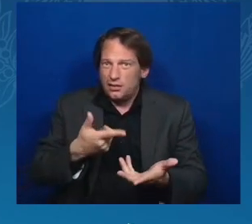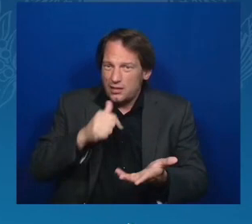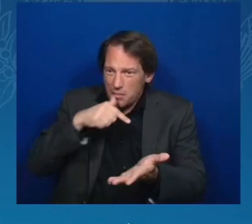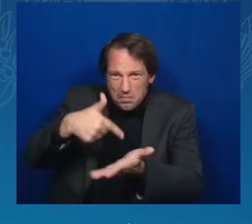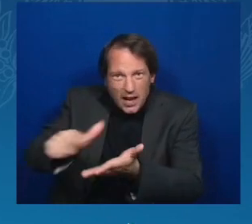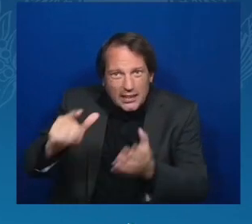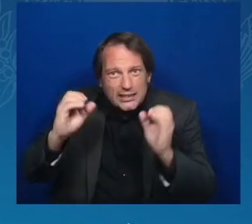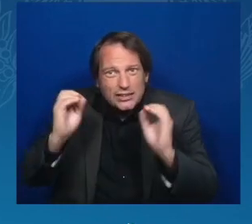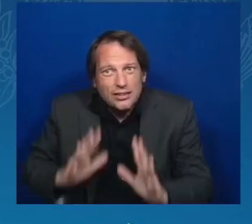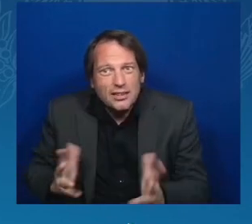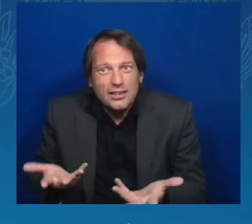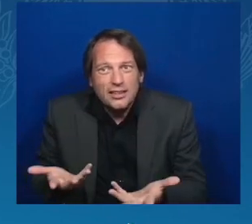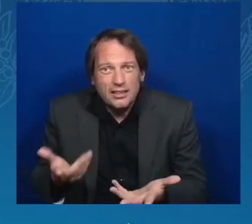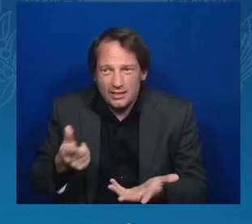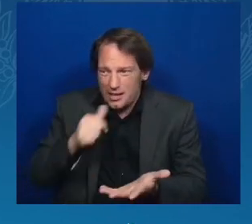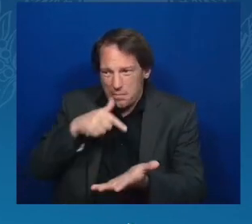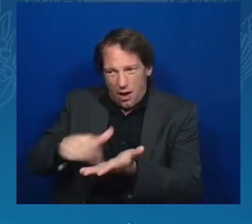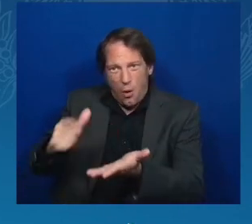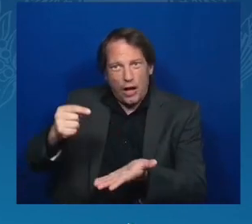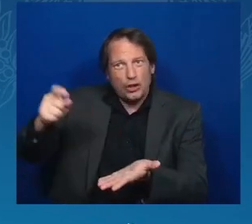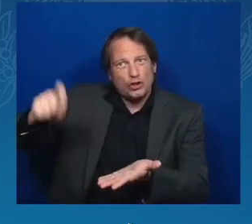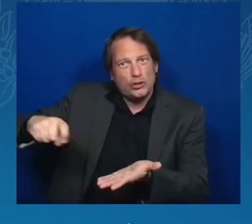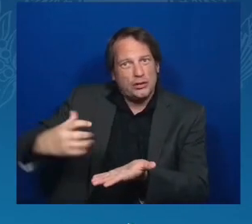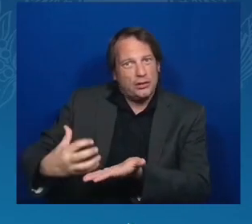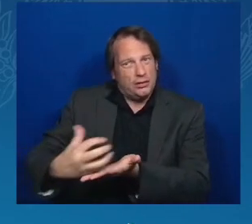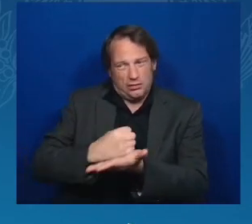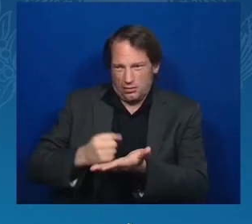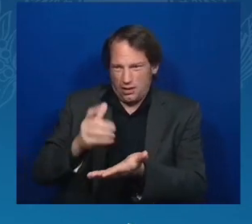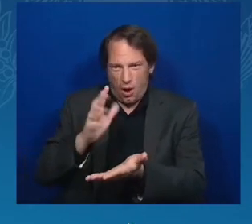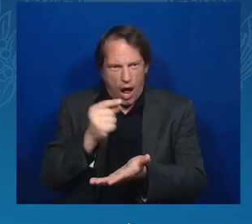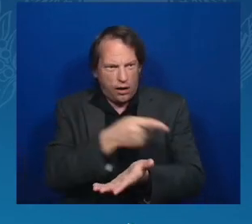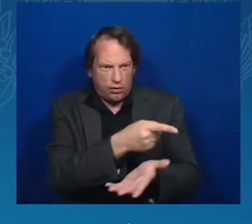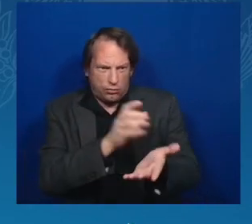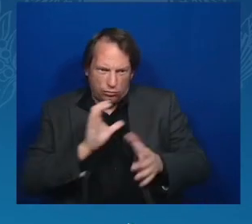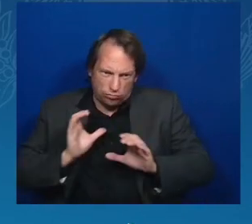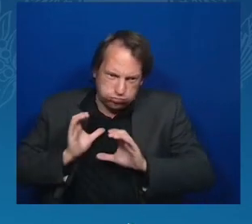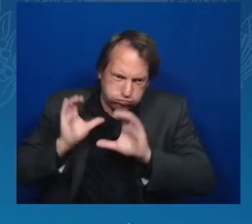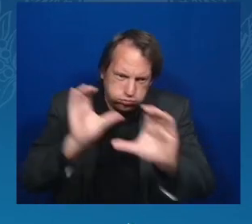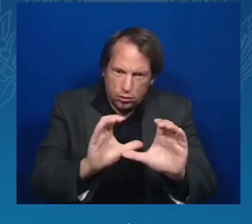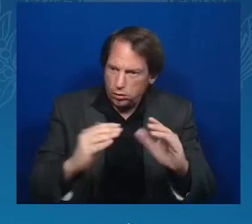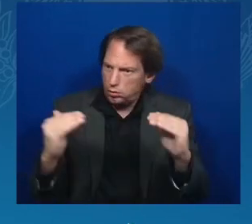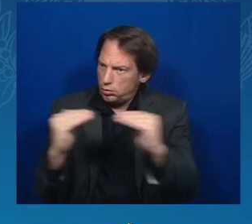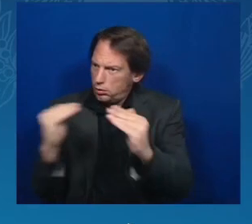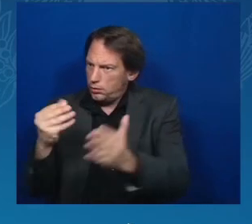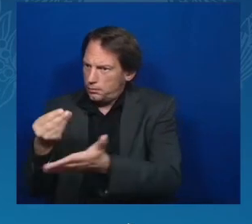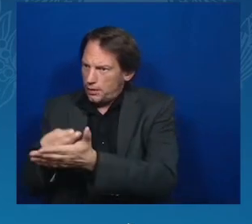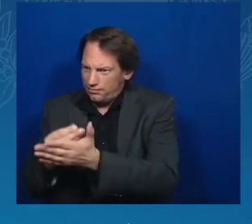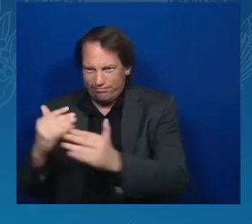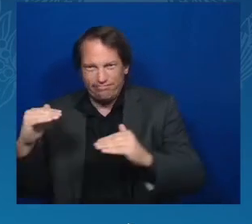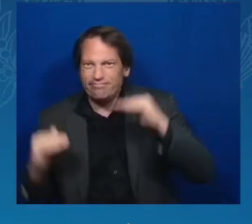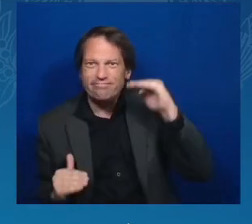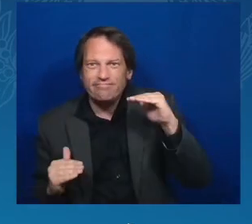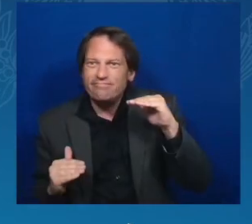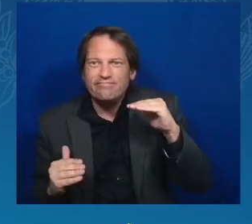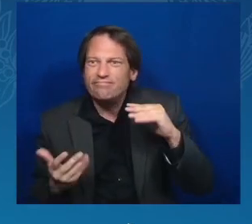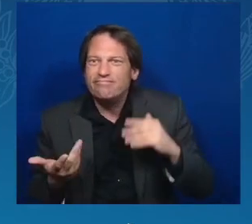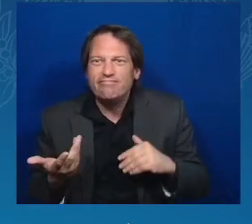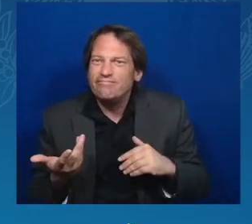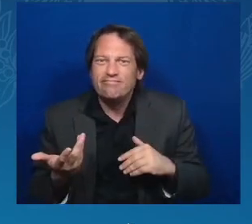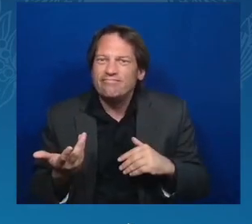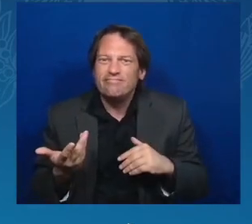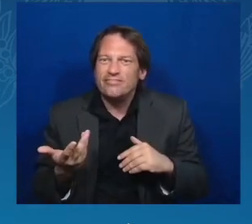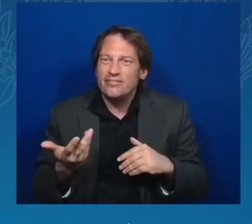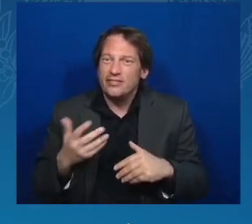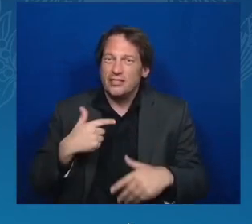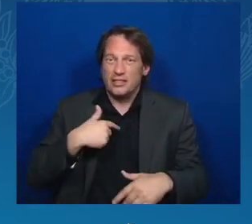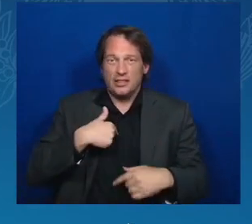as a whole. And I will say that also as a proud public school, former public school student. My first grade teacher, Mrs.